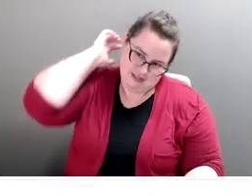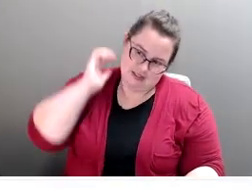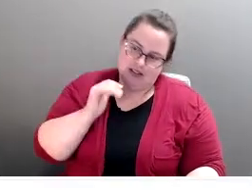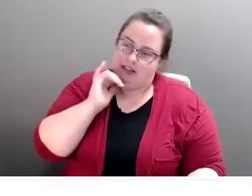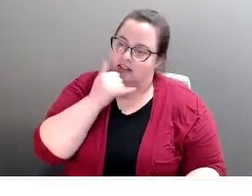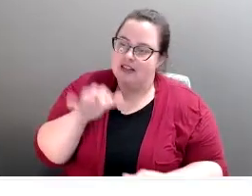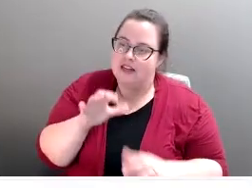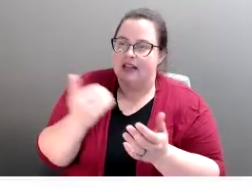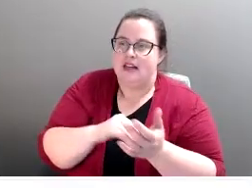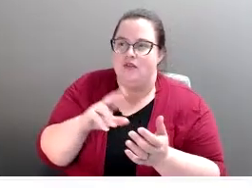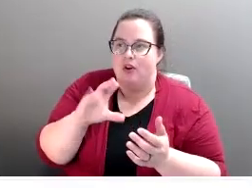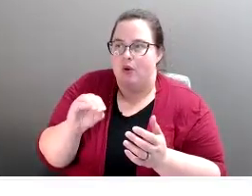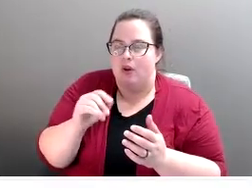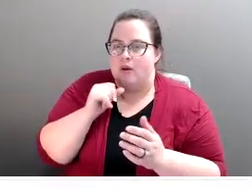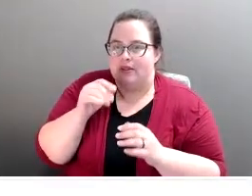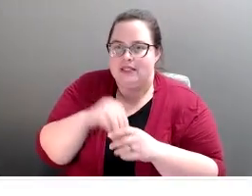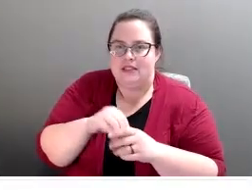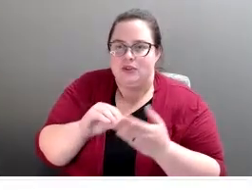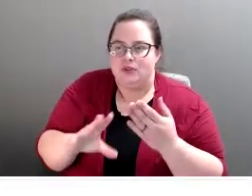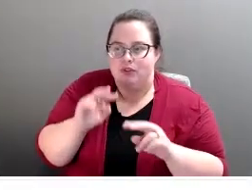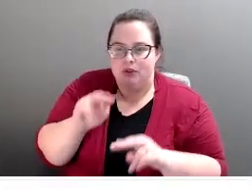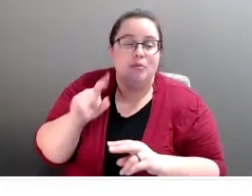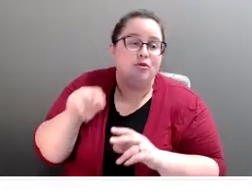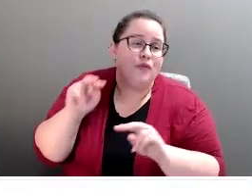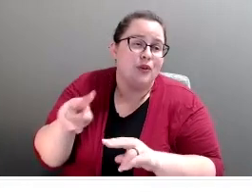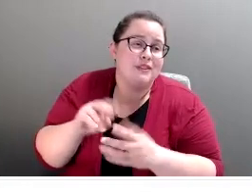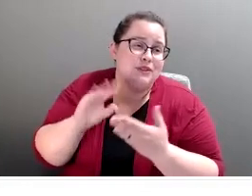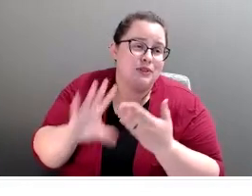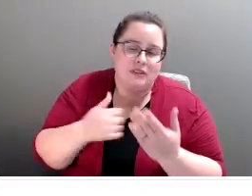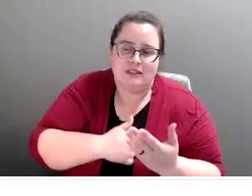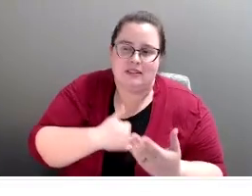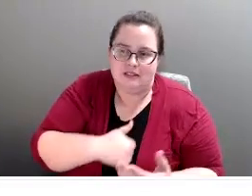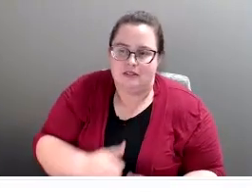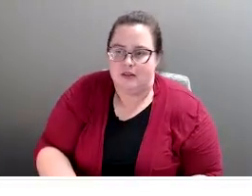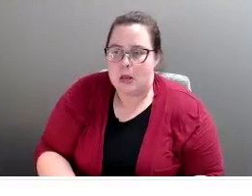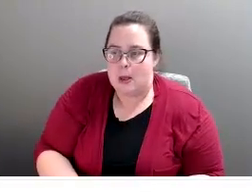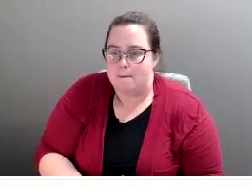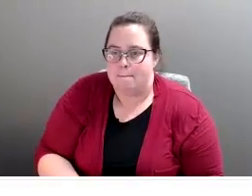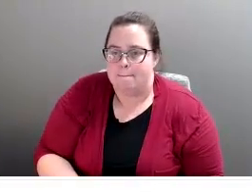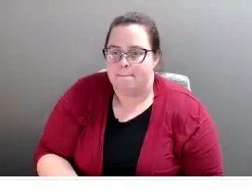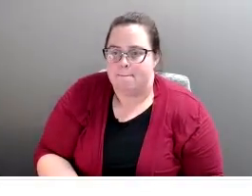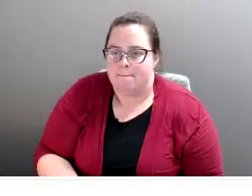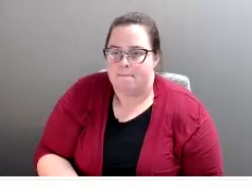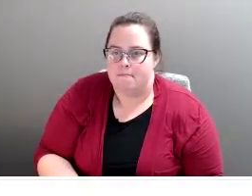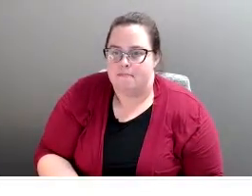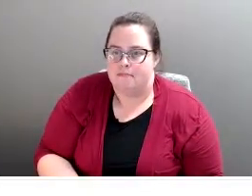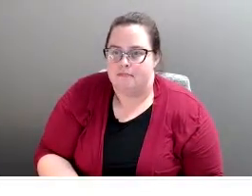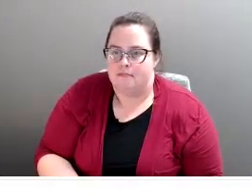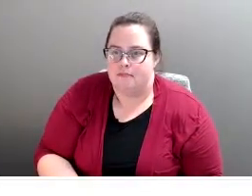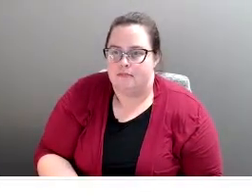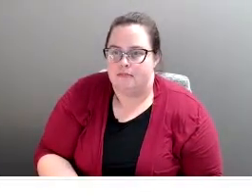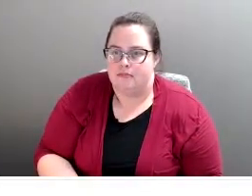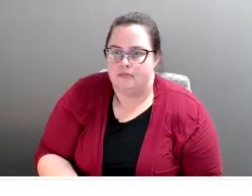do a you student didn't view. stop me. I didn't catch it again. You're supposed to view as a student, so sorry about Yeah, that. yeah, yeah. So Um, as a student would.